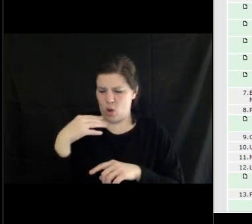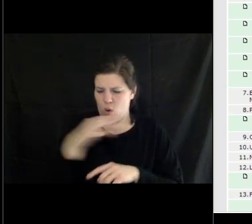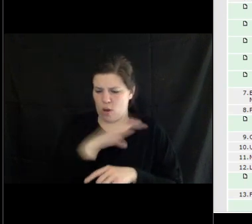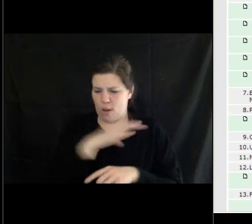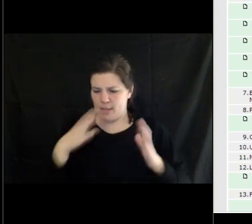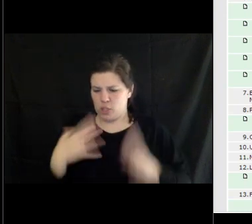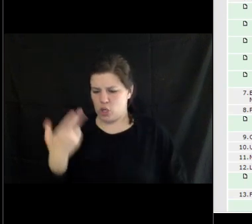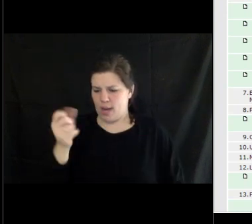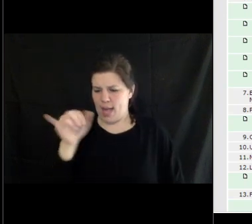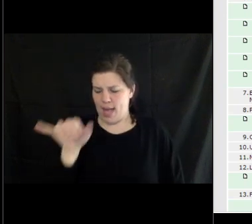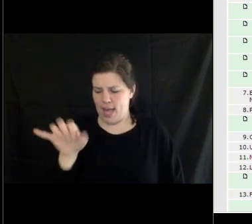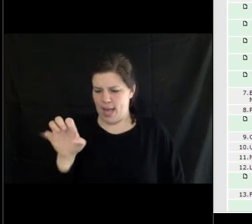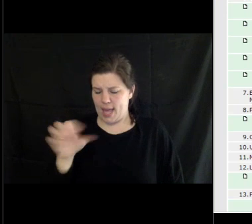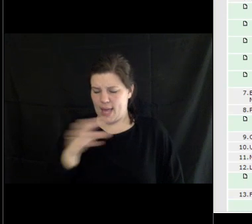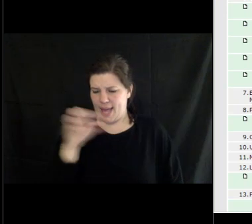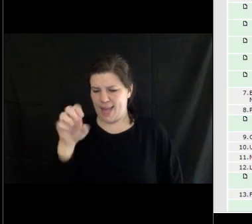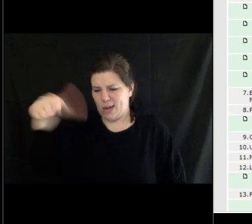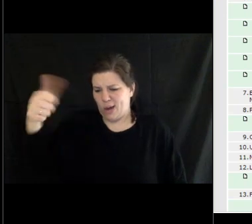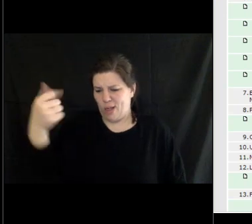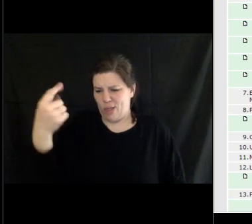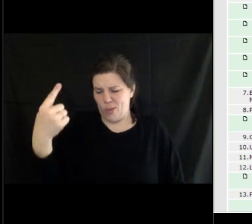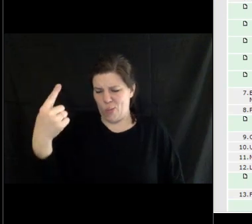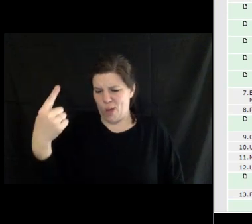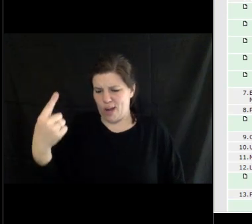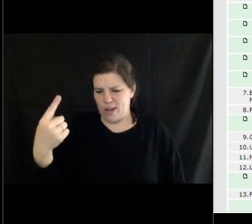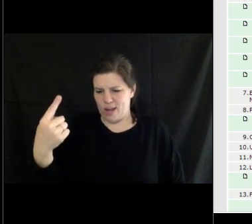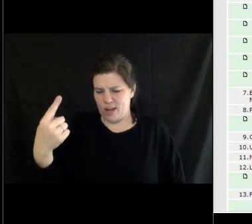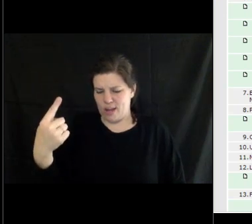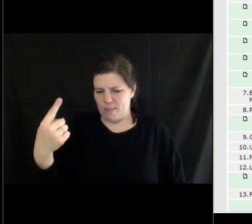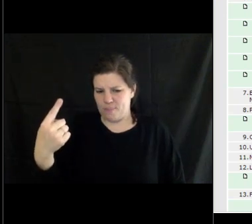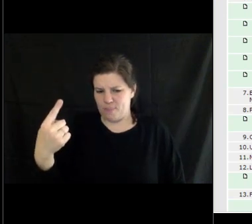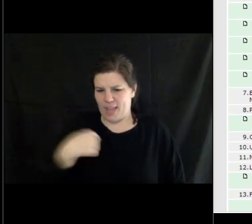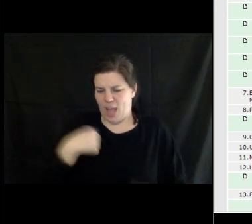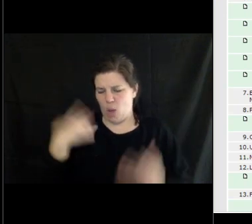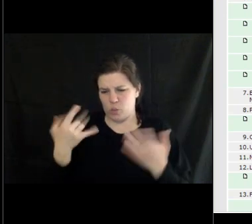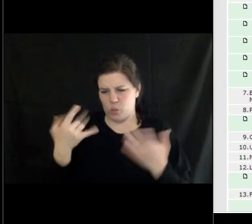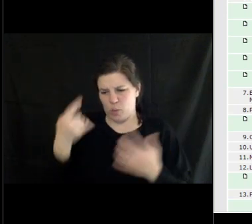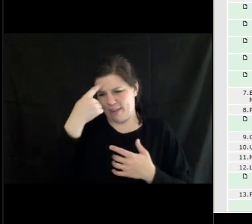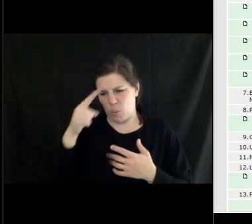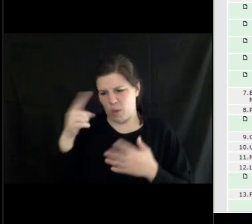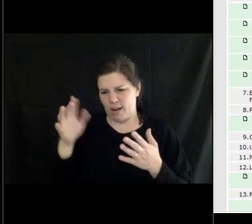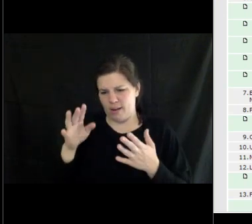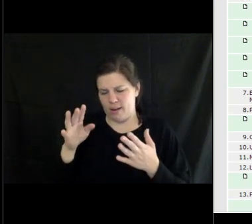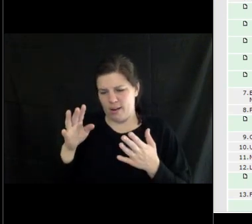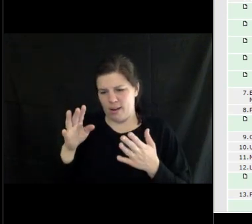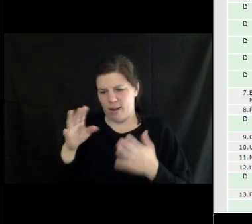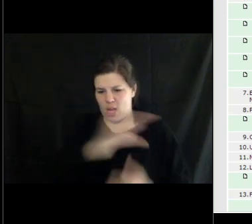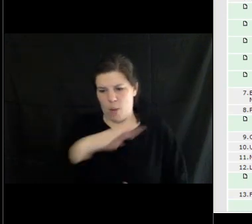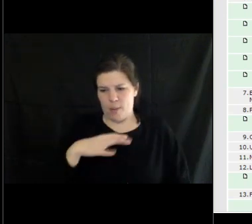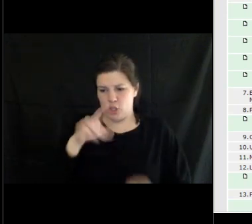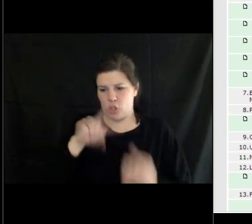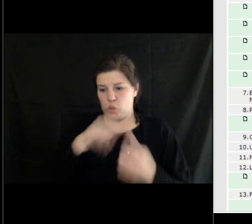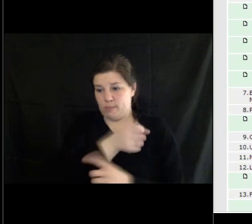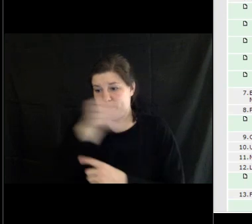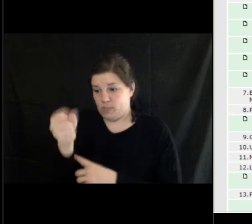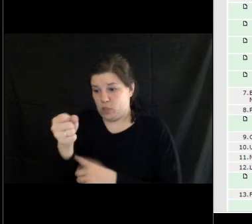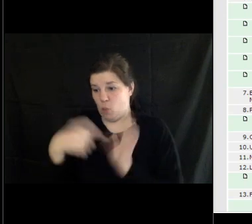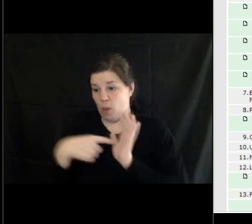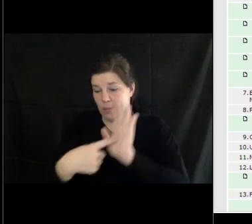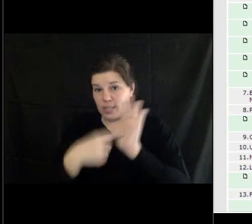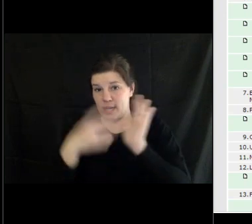meeting. And there is another virtual meeting that is about to be scheduled. I was waiting for the commission to appoint a representative. I will be sending an